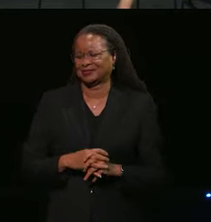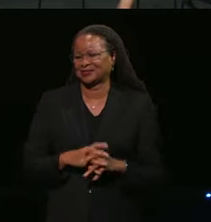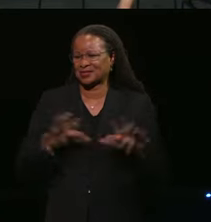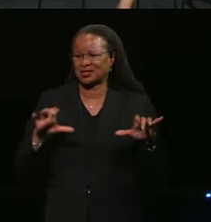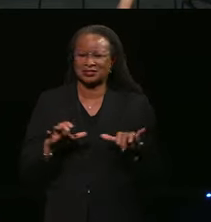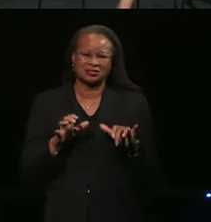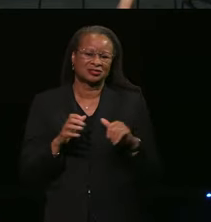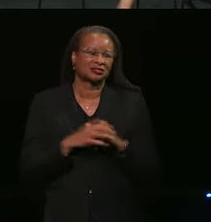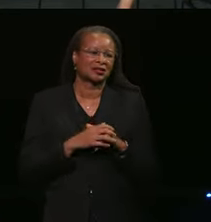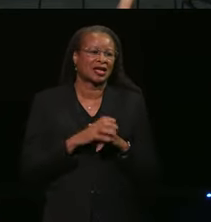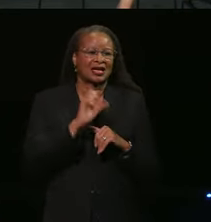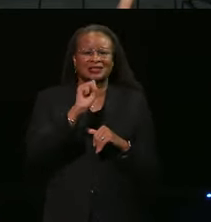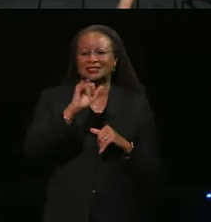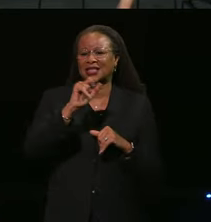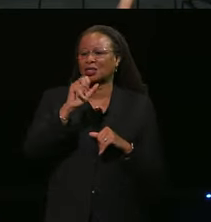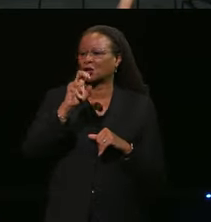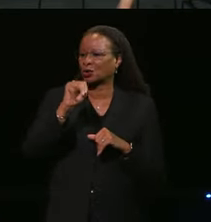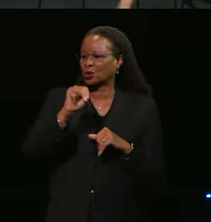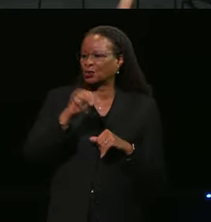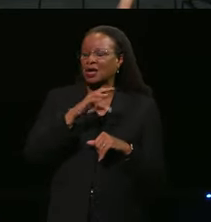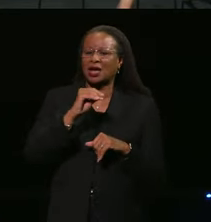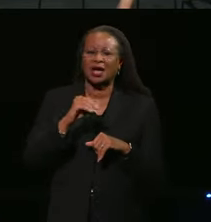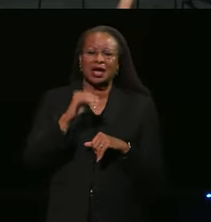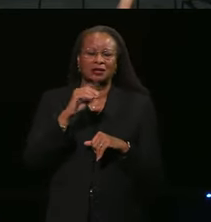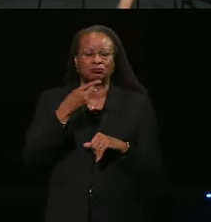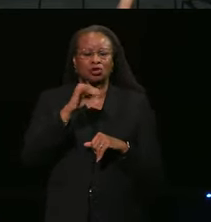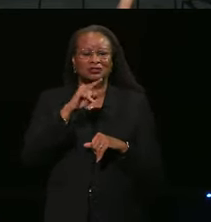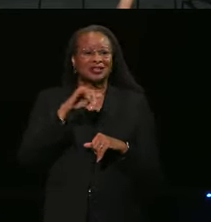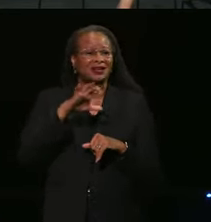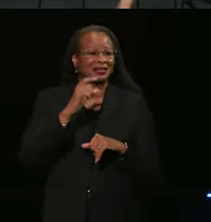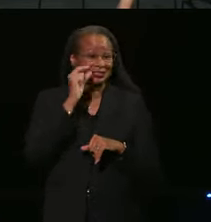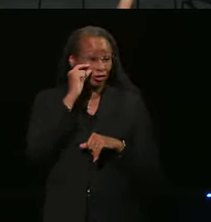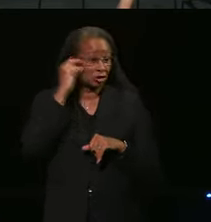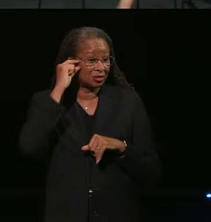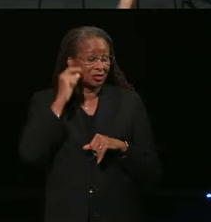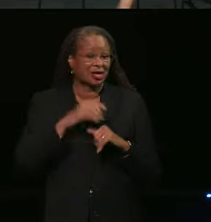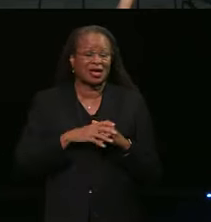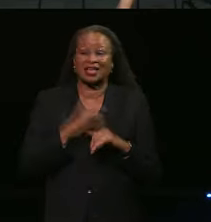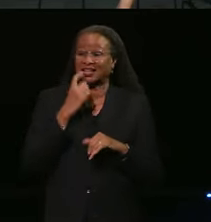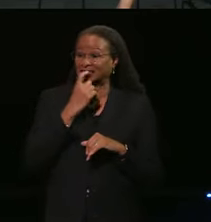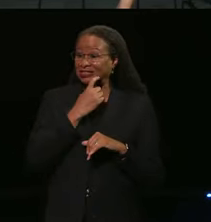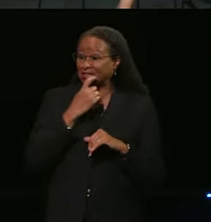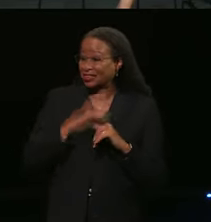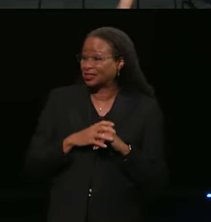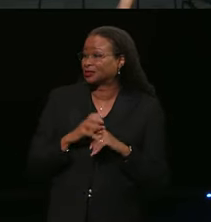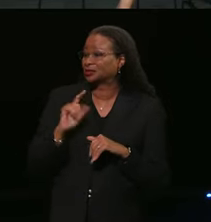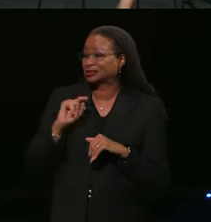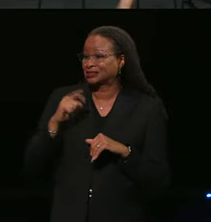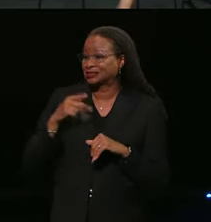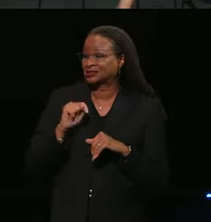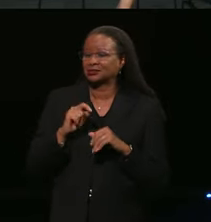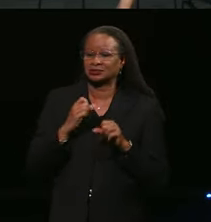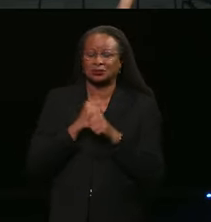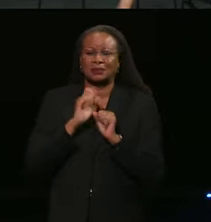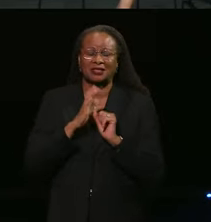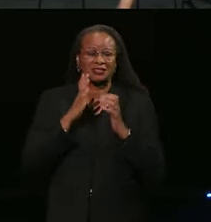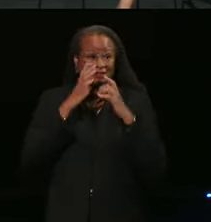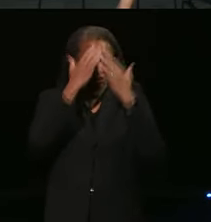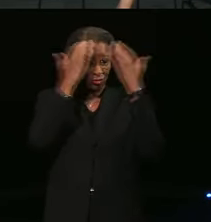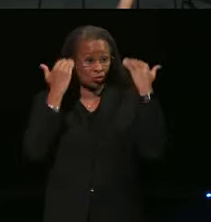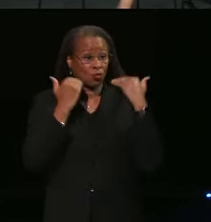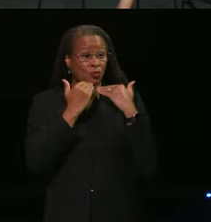like silicone and prosthetic cheekbones, and also they had teeth to make the skull like go